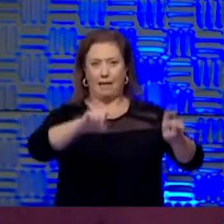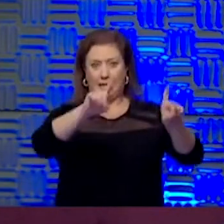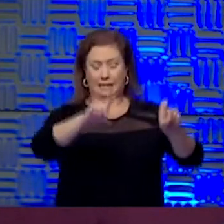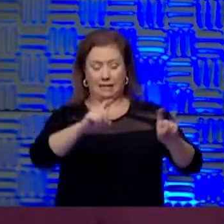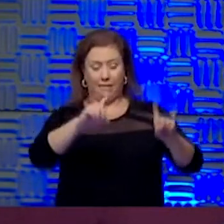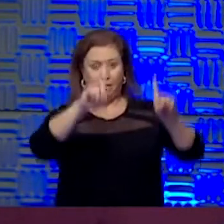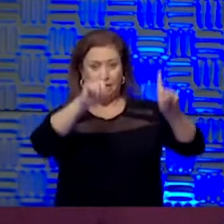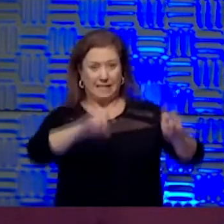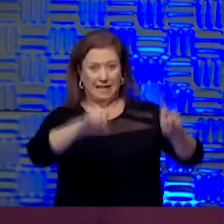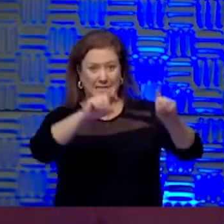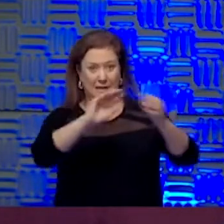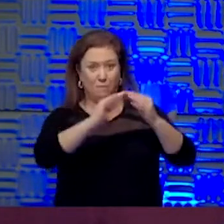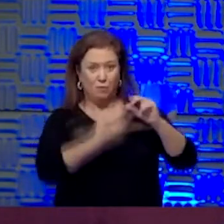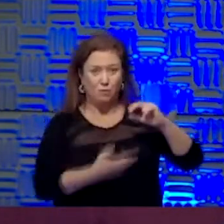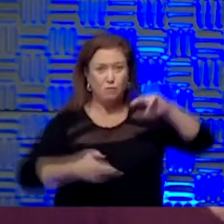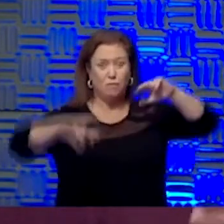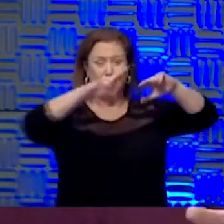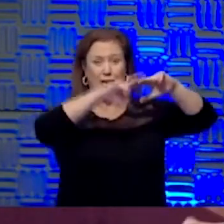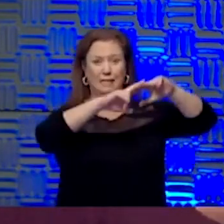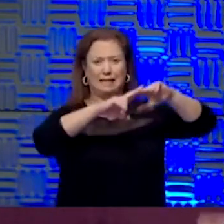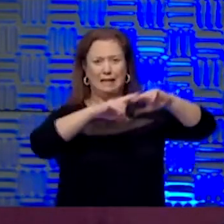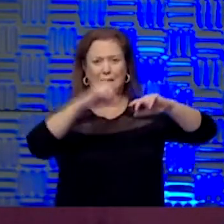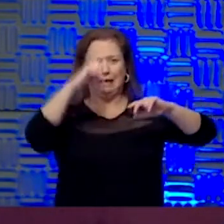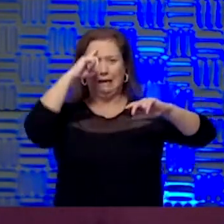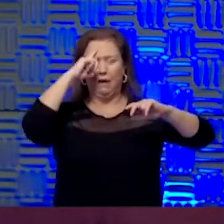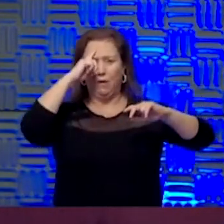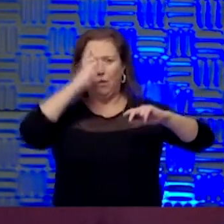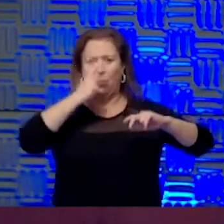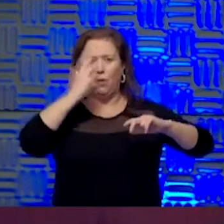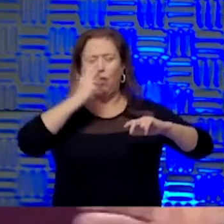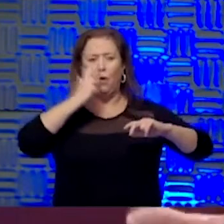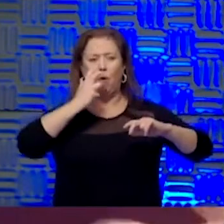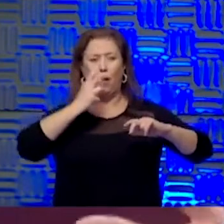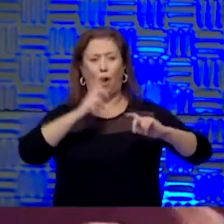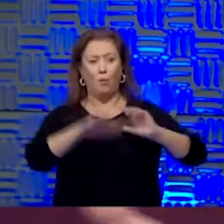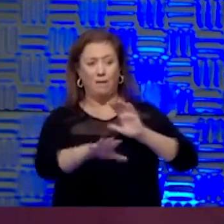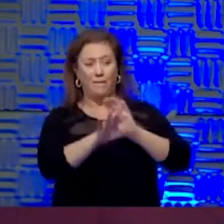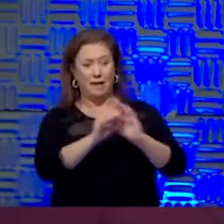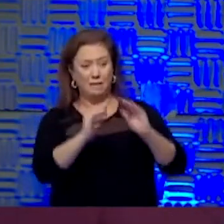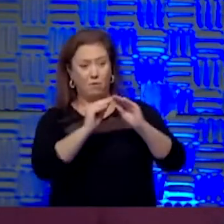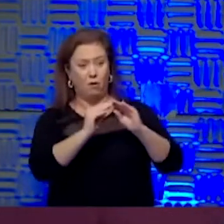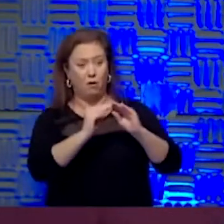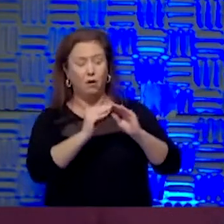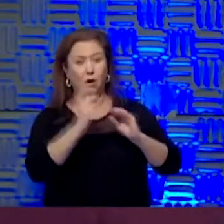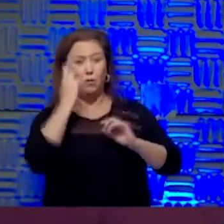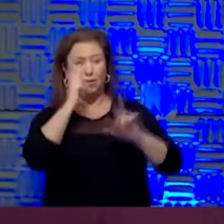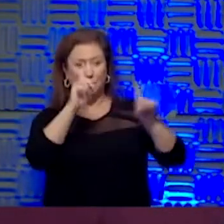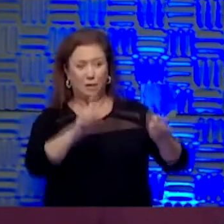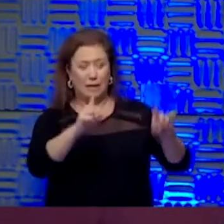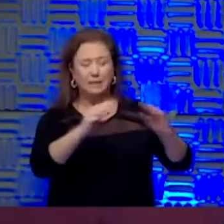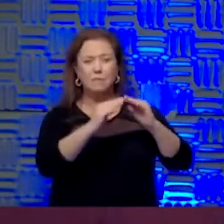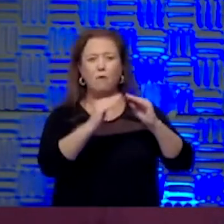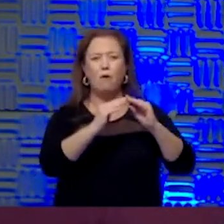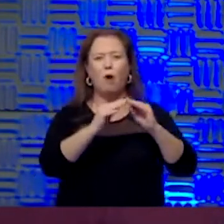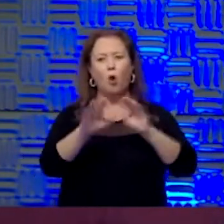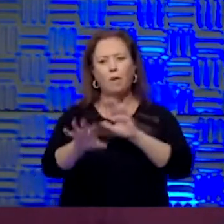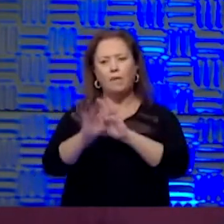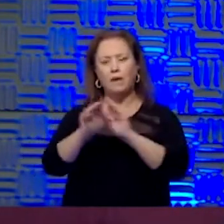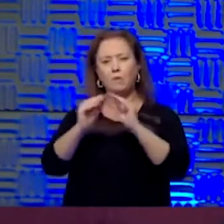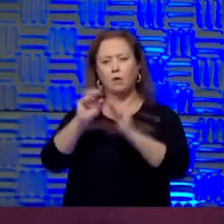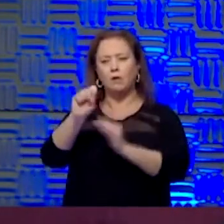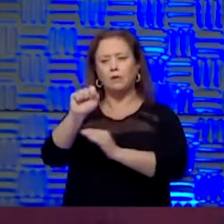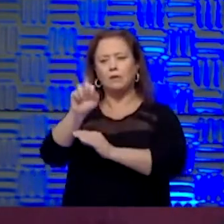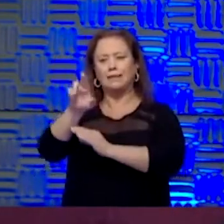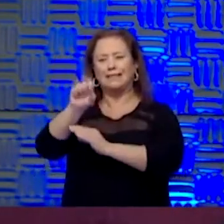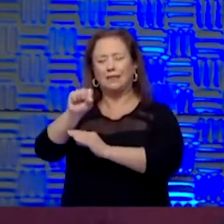those start to rise, the alarm bells start to go off. They go, okay, are we just finding more because we're testing more? Are we finding more because SARS-CoV-2